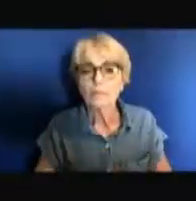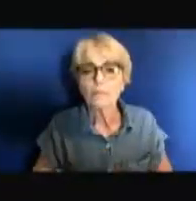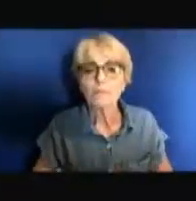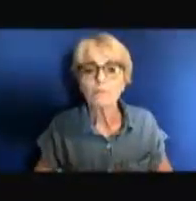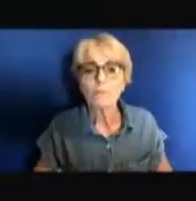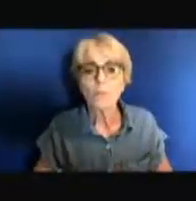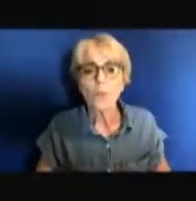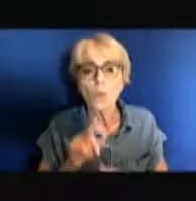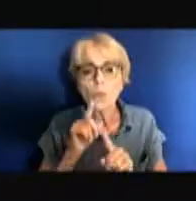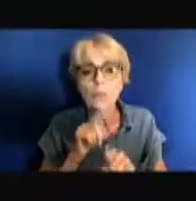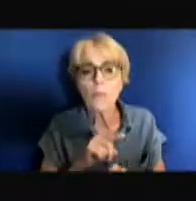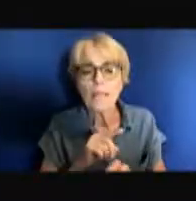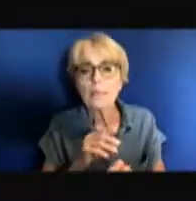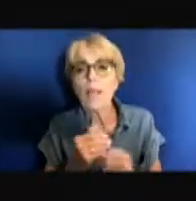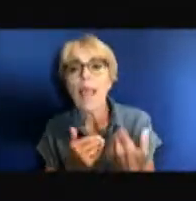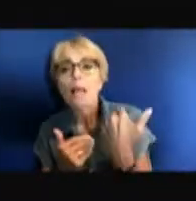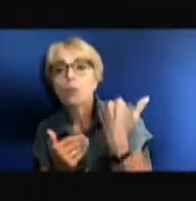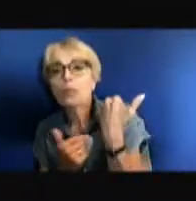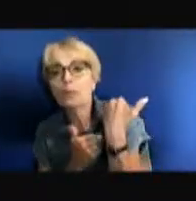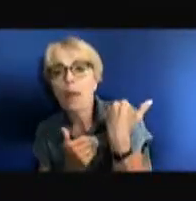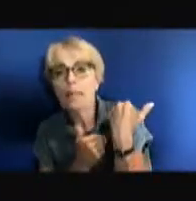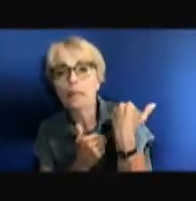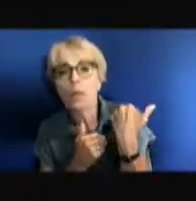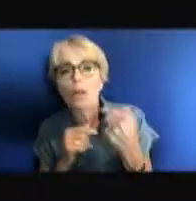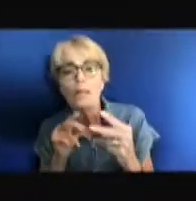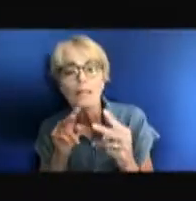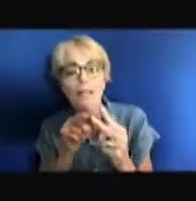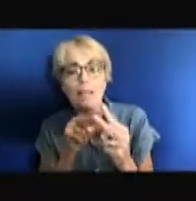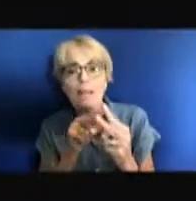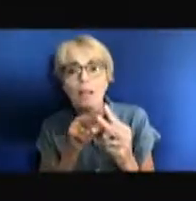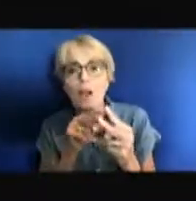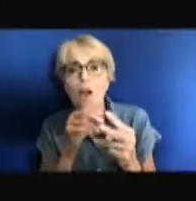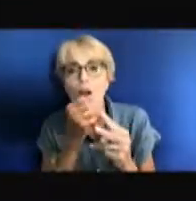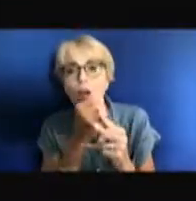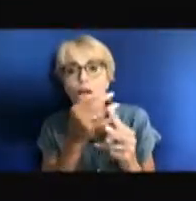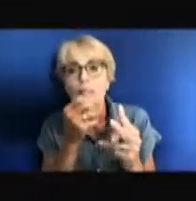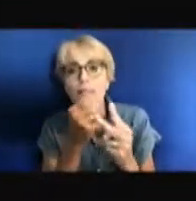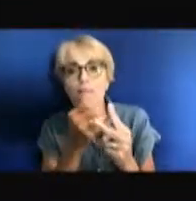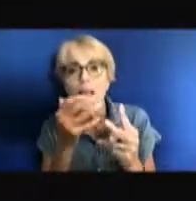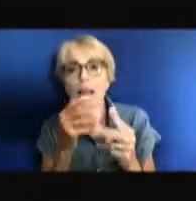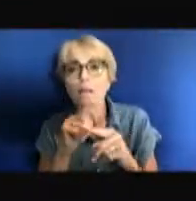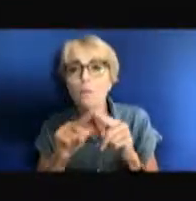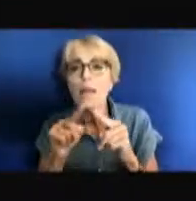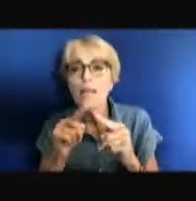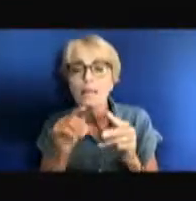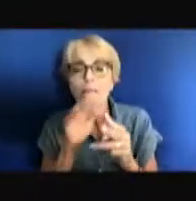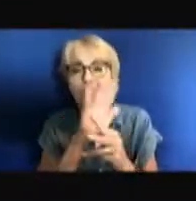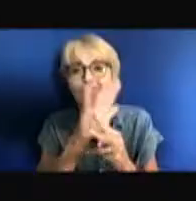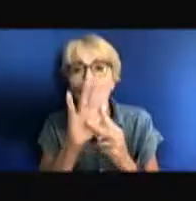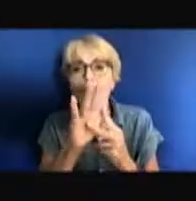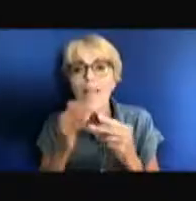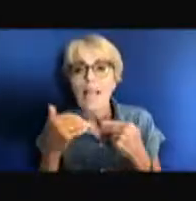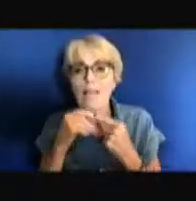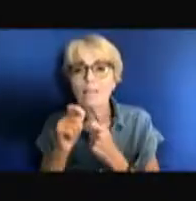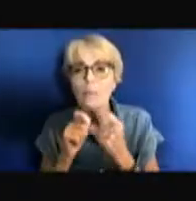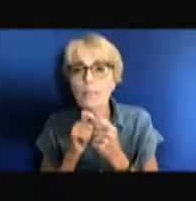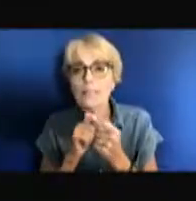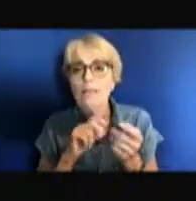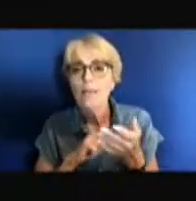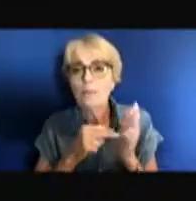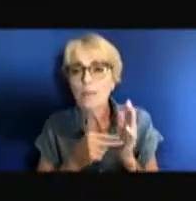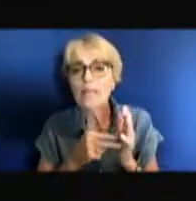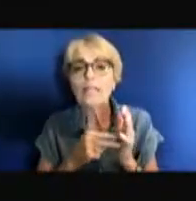responsive and responsible in that context are defined terms with specific legal meaning that do provide the